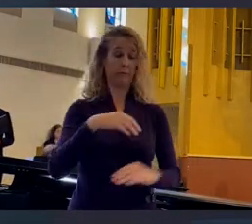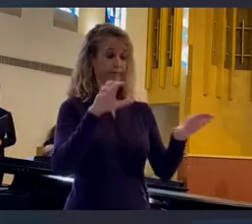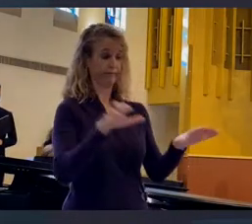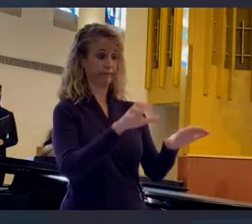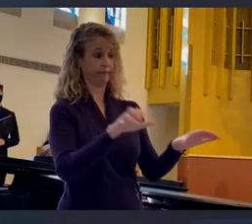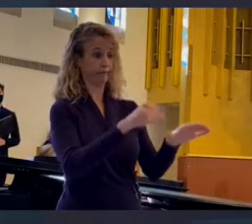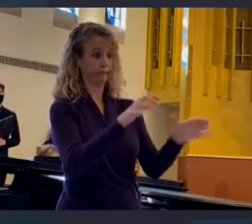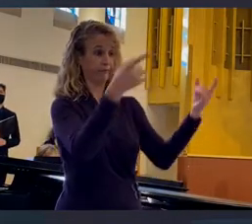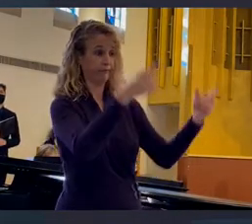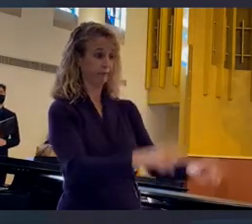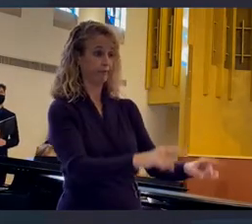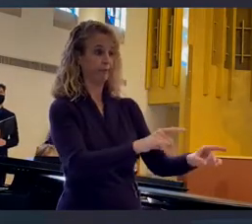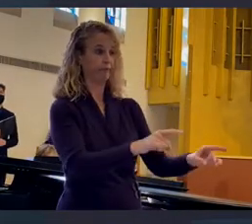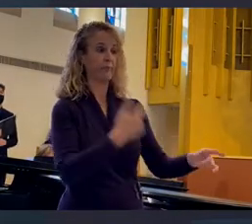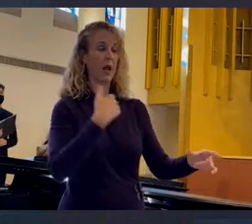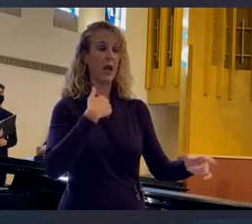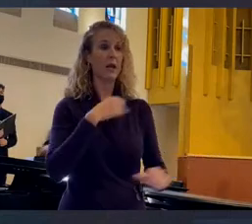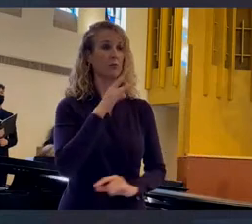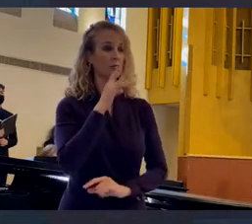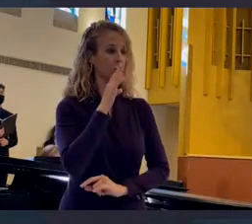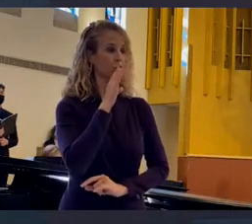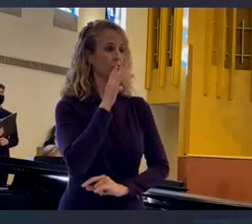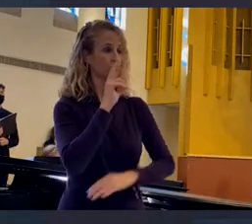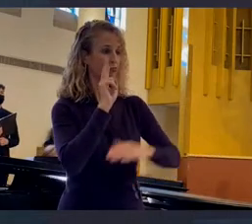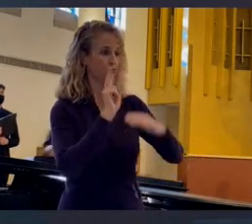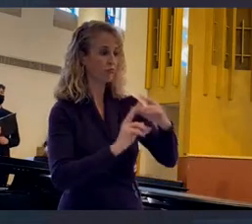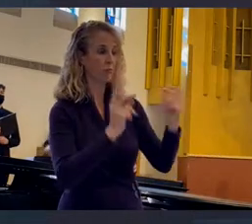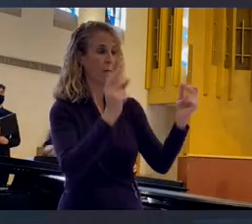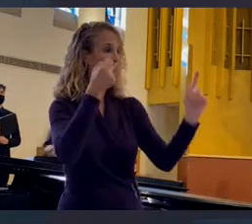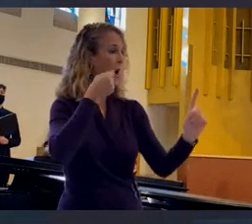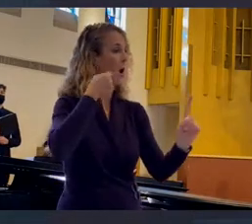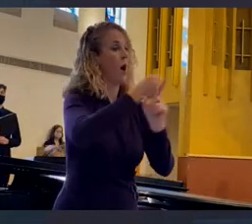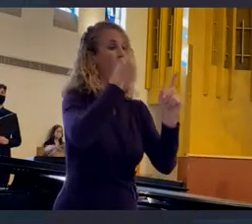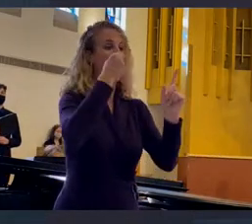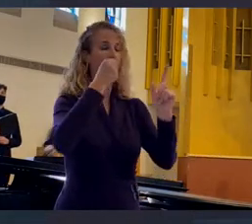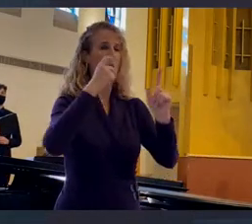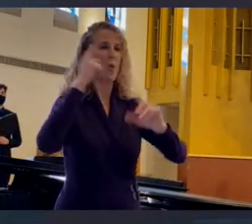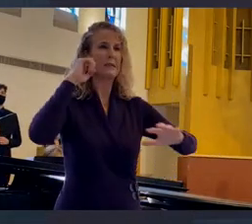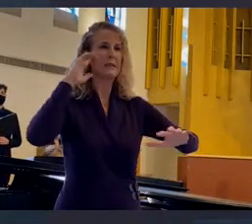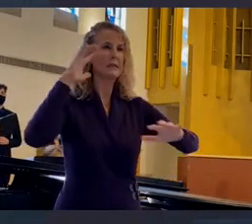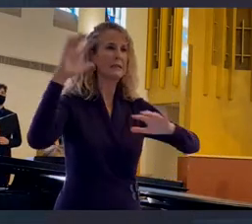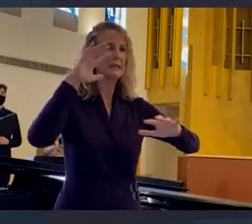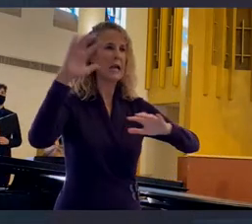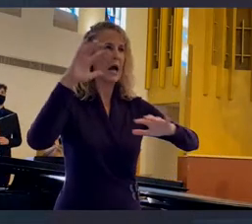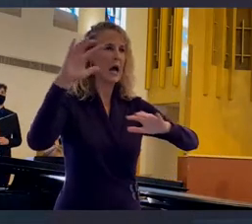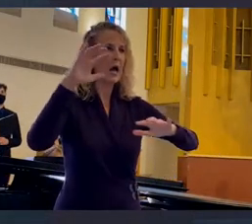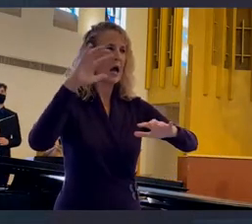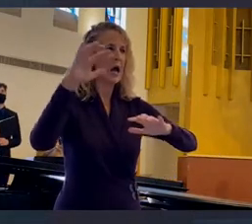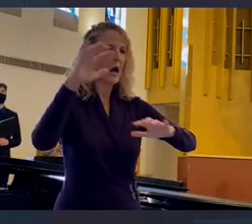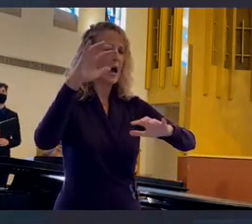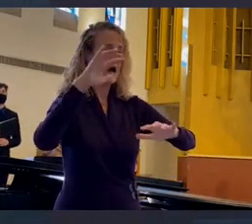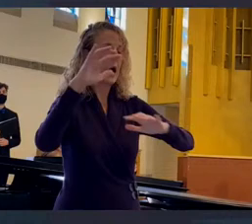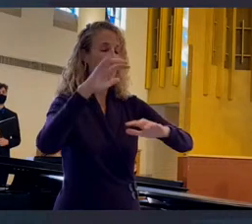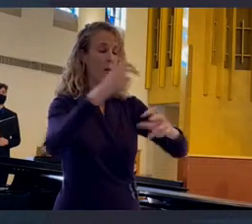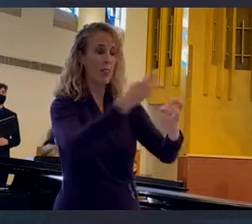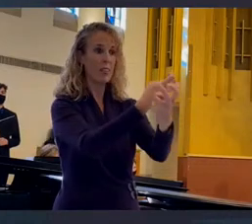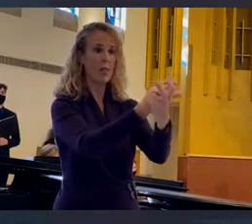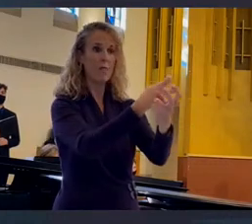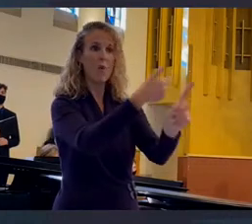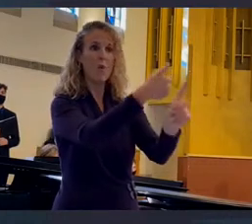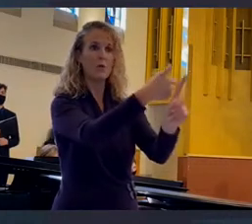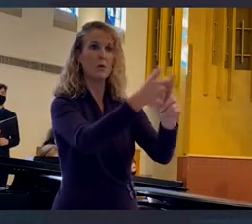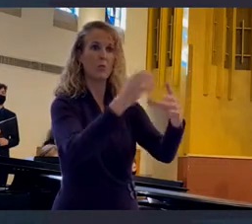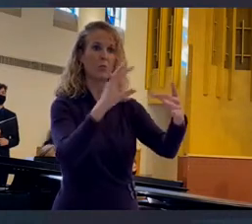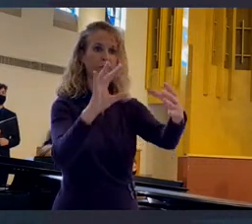commanded. And while I was prophesying, suddenly there was a sound of rattling. And the bones